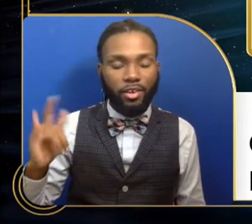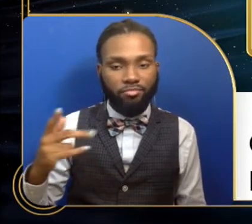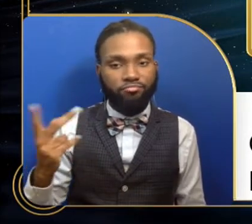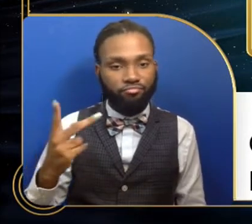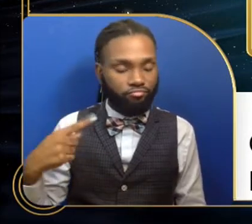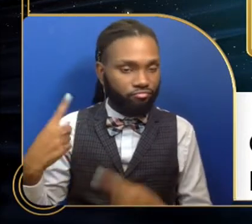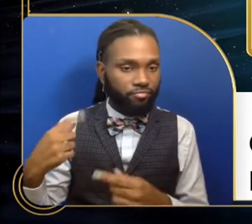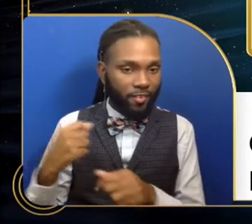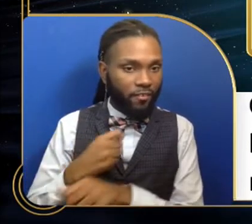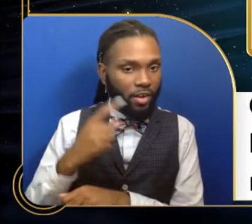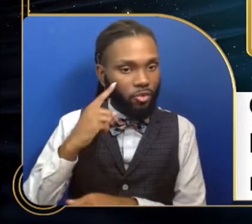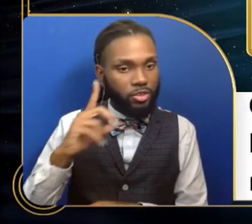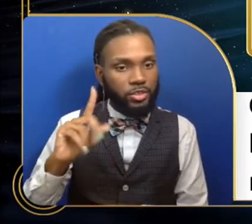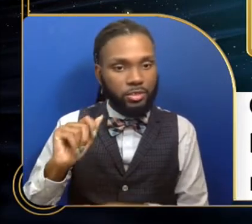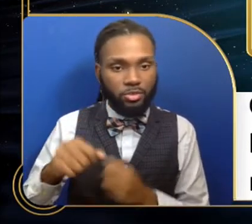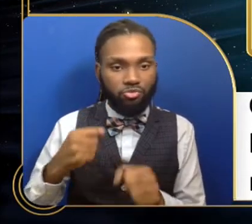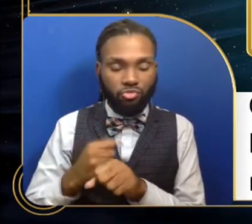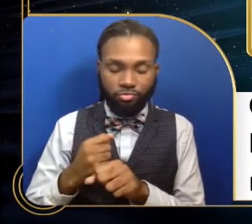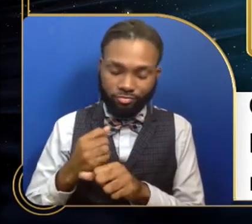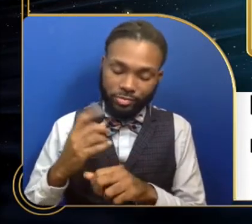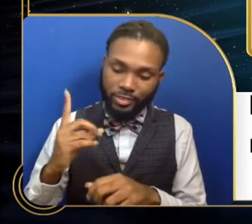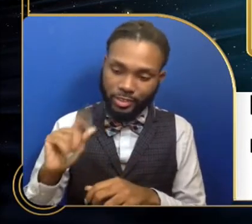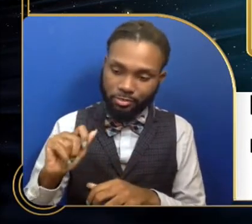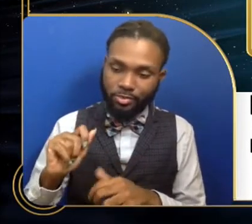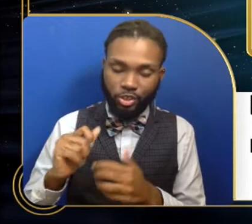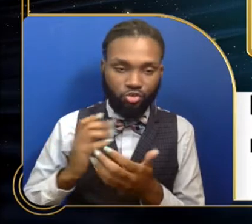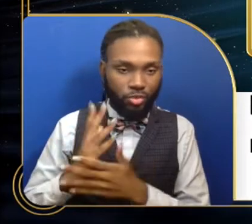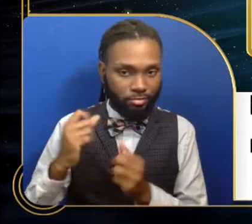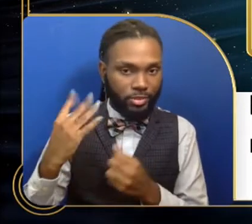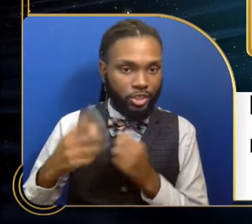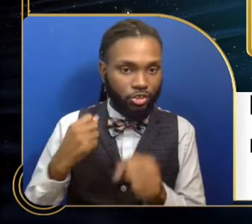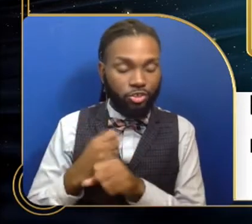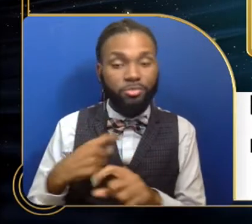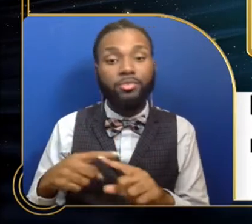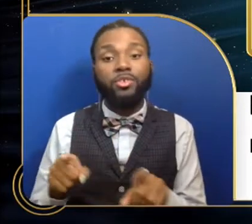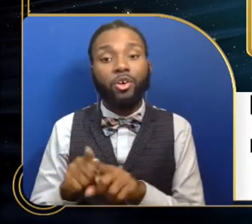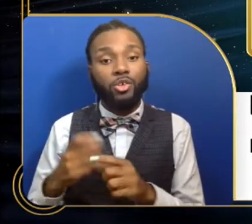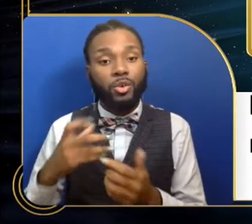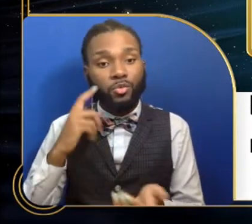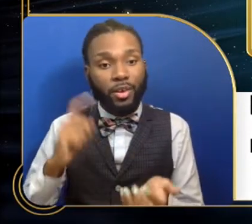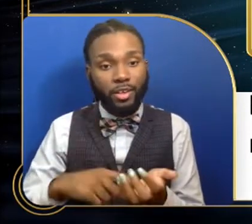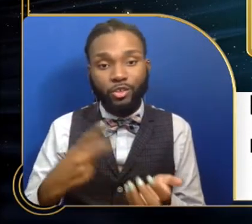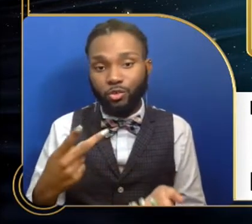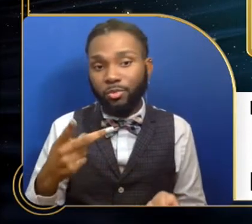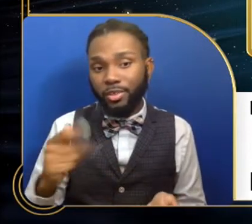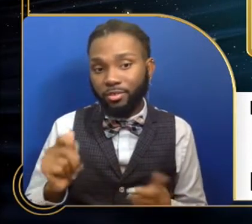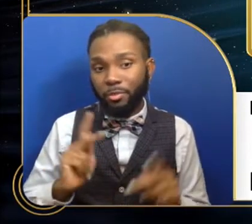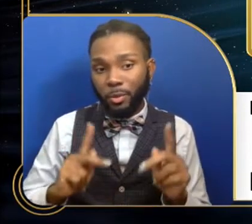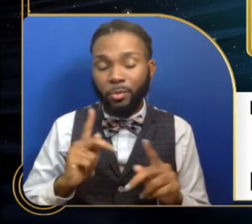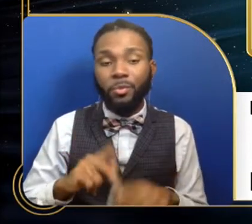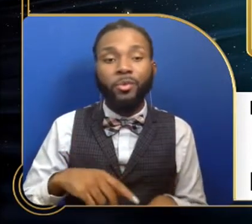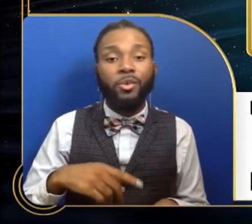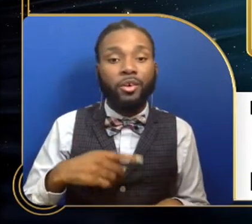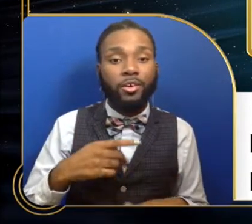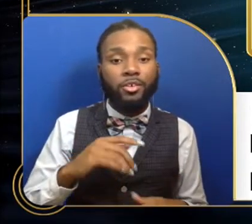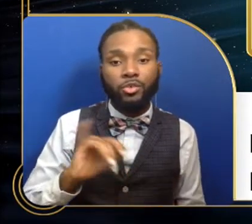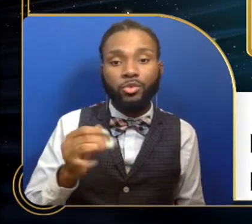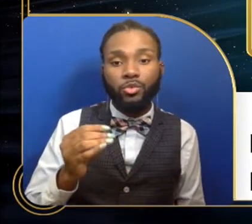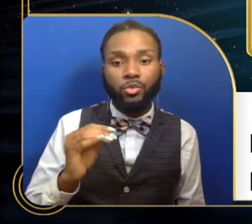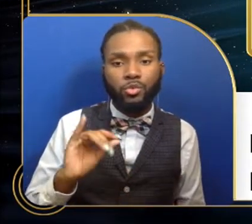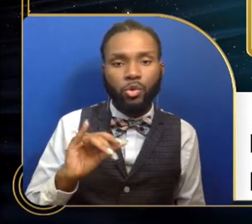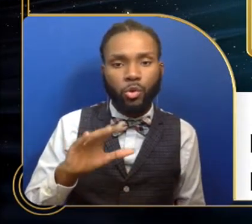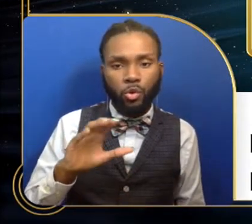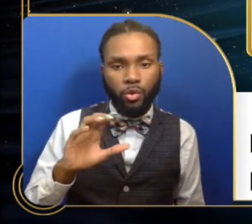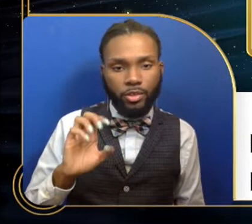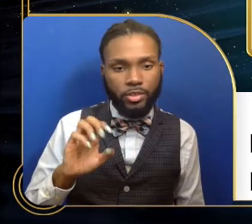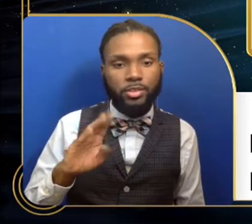years. I also want to acknowledge two Pennsylvanians from the Bazelon board, Joyce Bender and Josh Verdi,